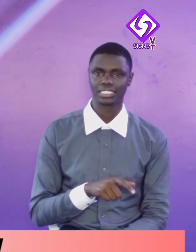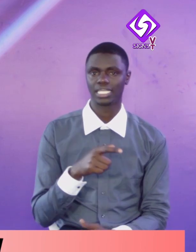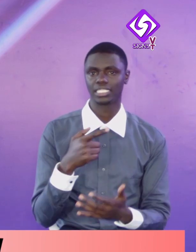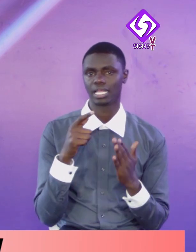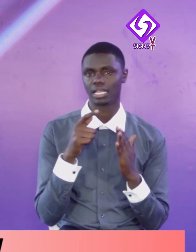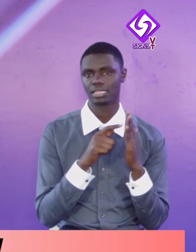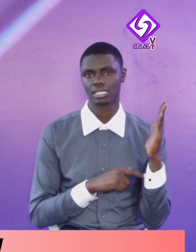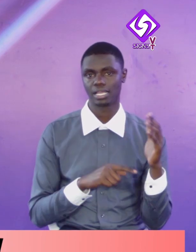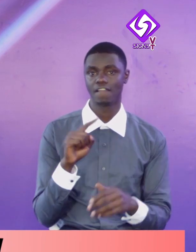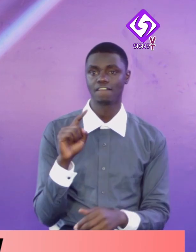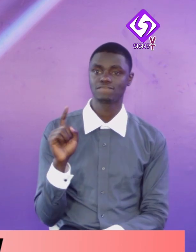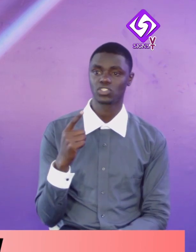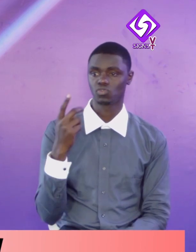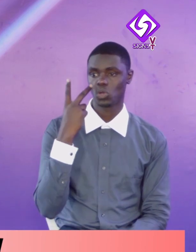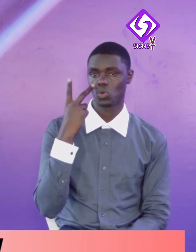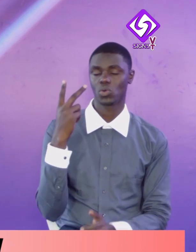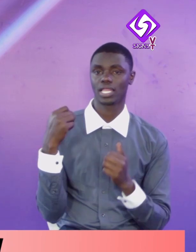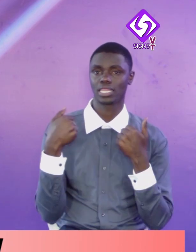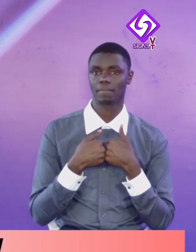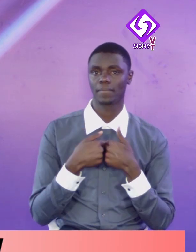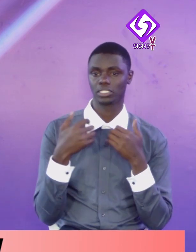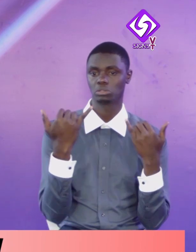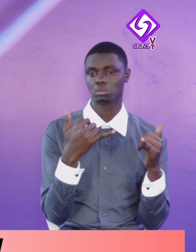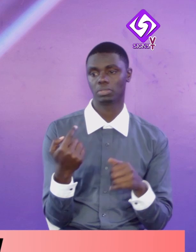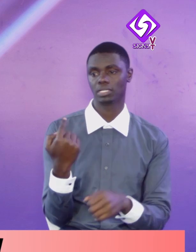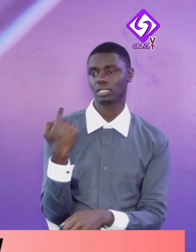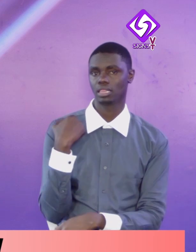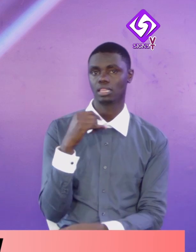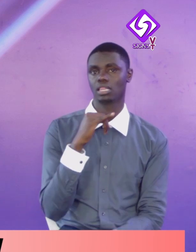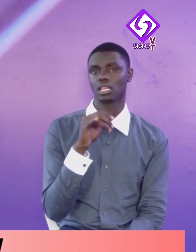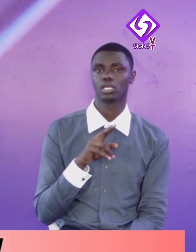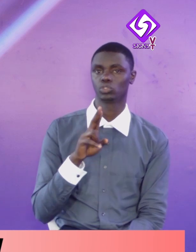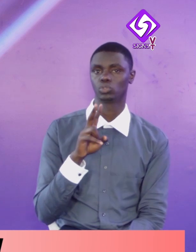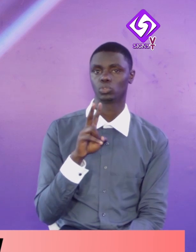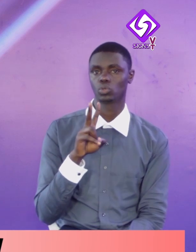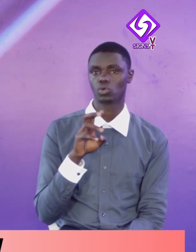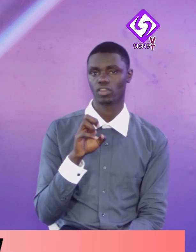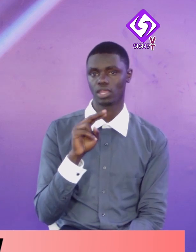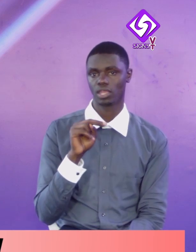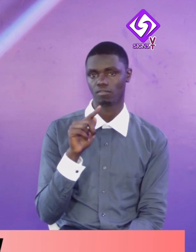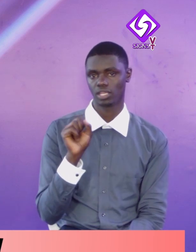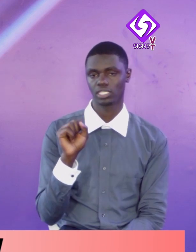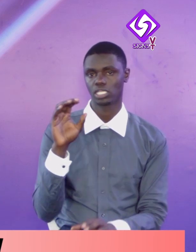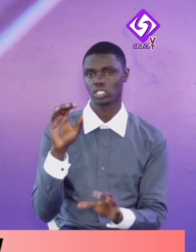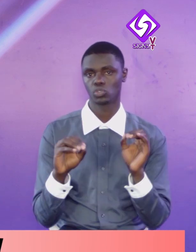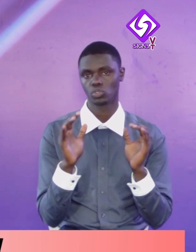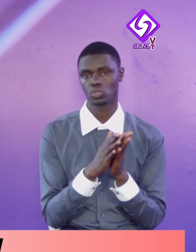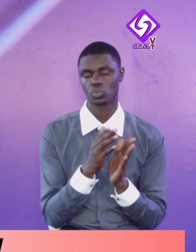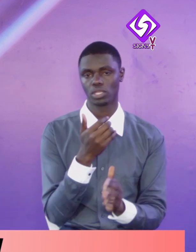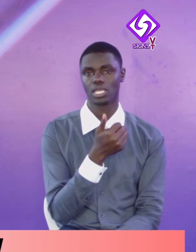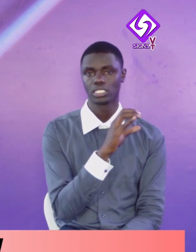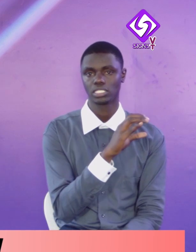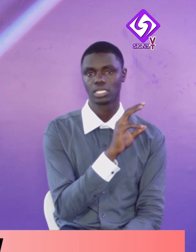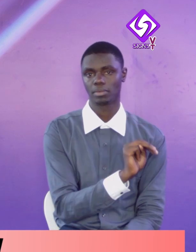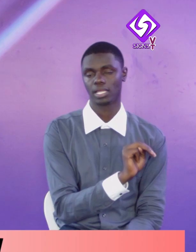First of all, we have to look at the games that played yesterday. Juventus drew 0-0 with AC Milan.